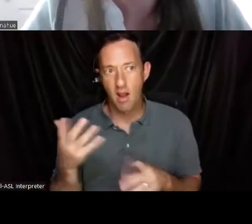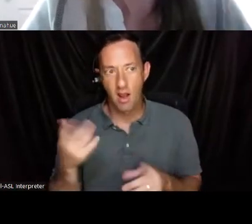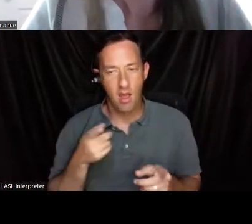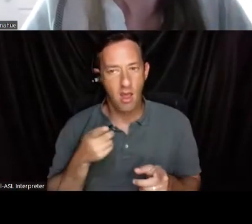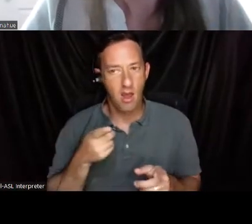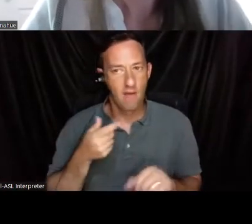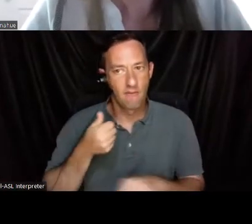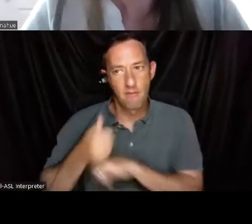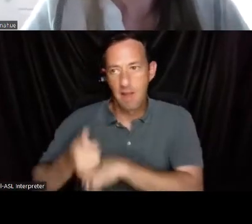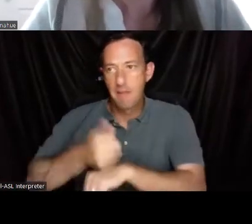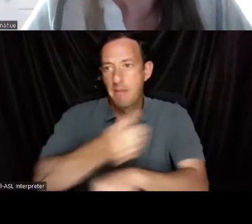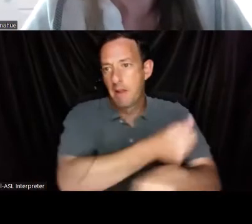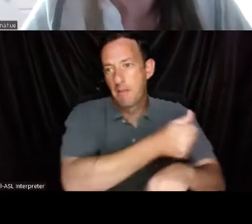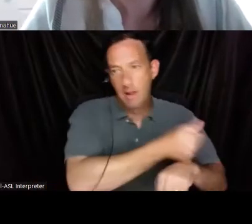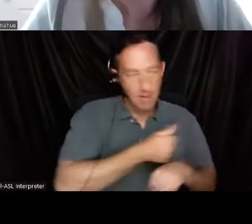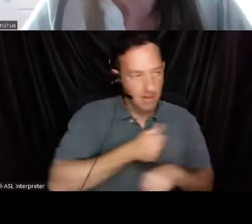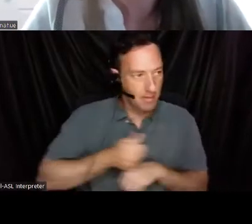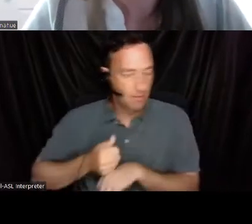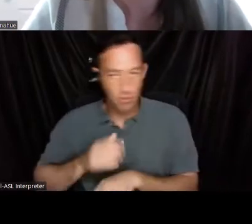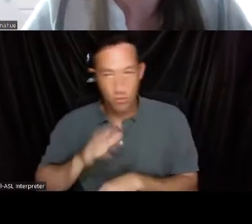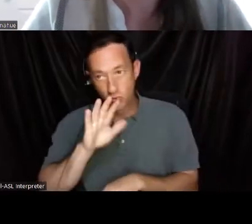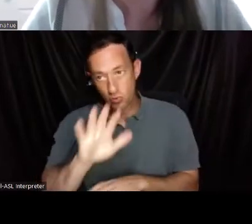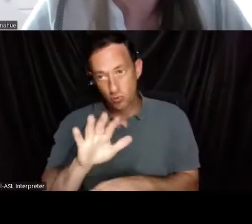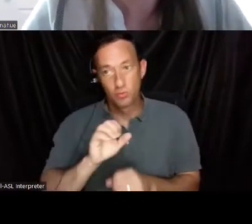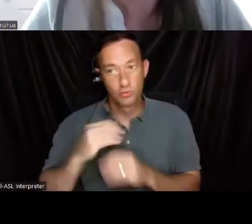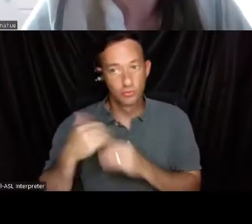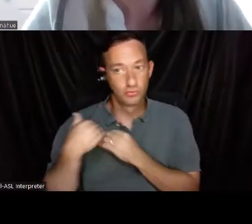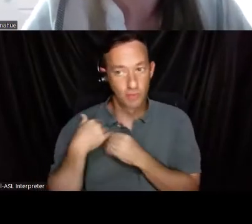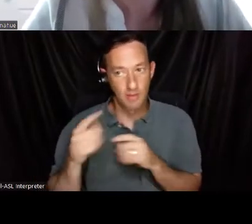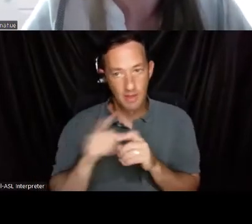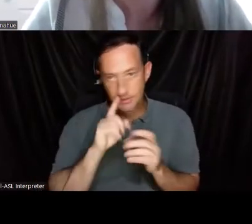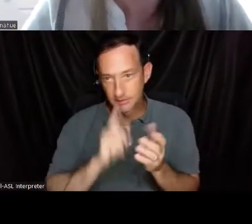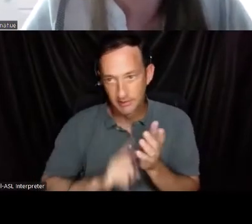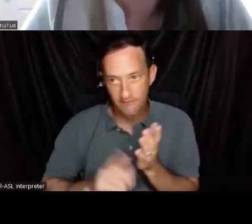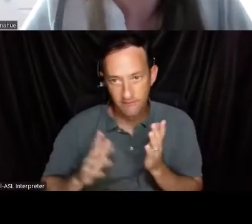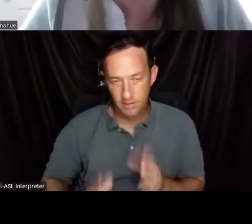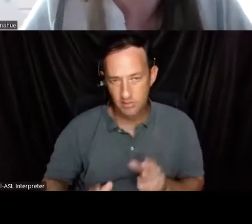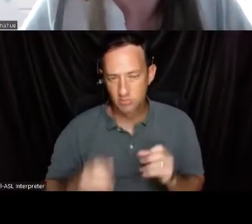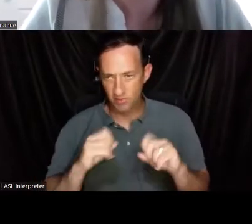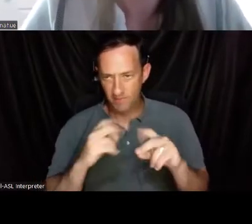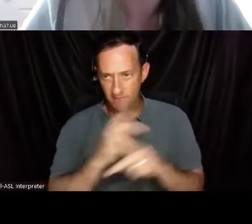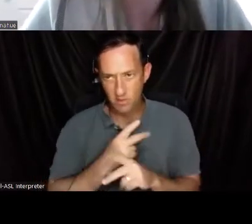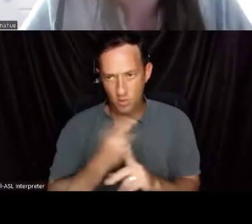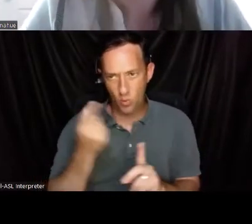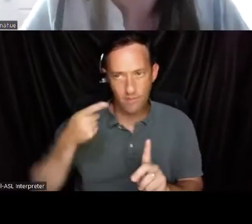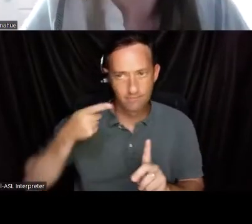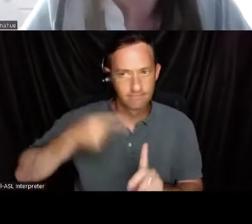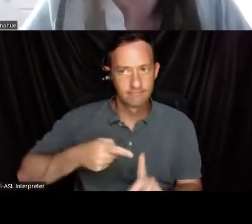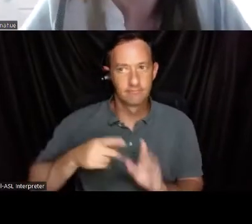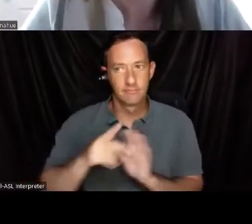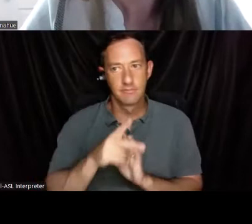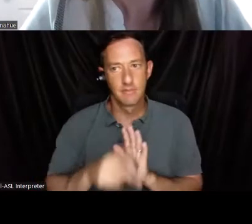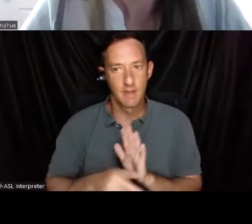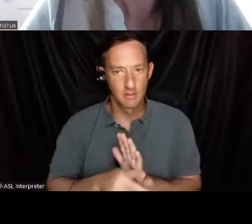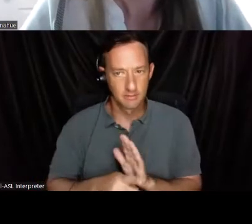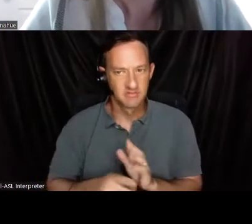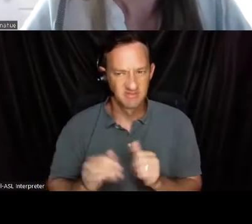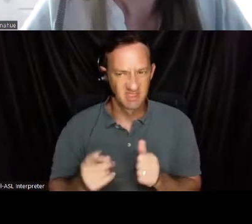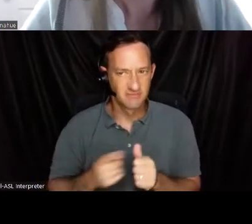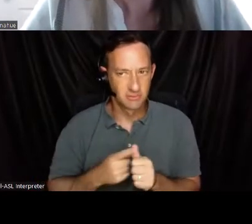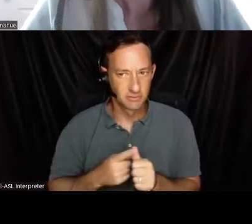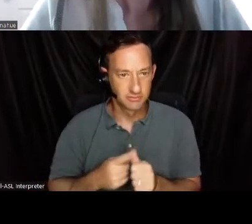times, and your job as an investigator is to figure out what the policy is, step one.